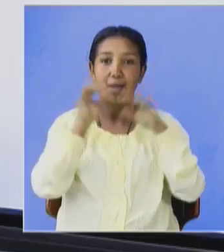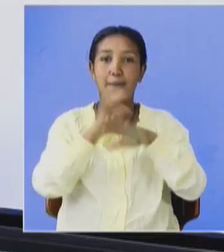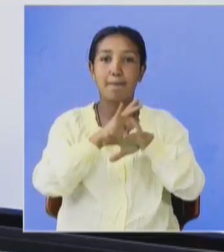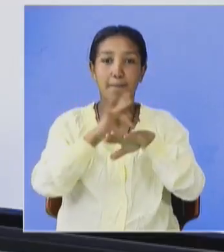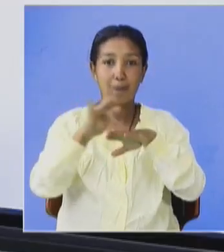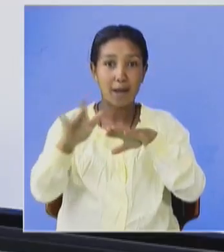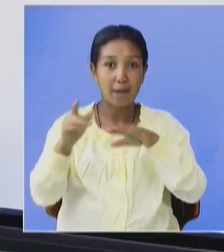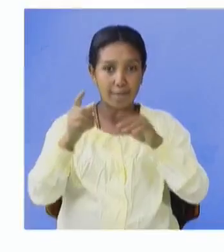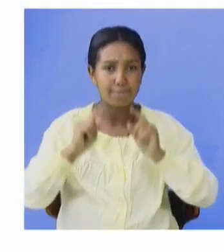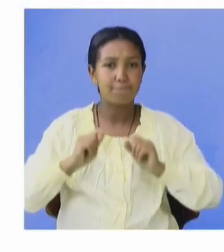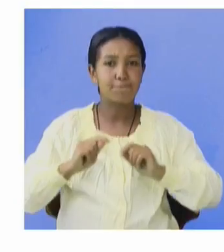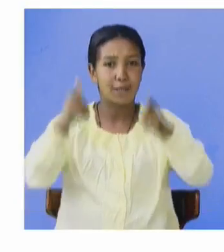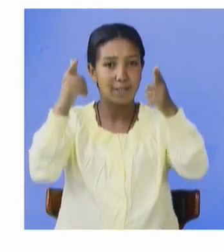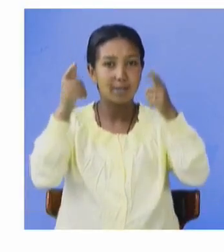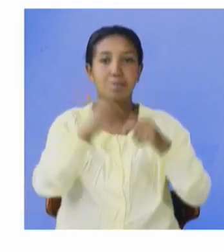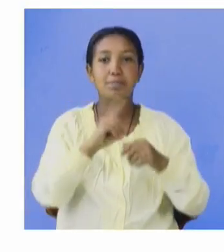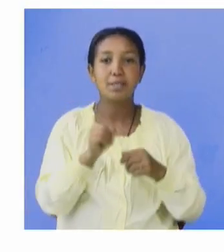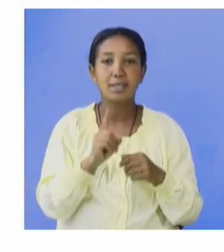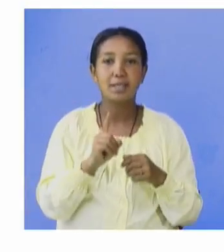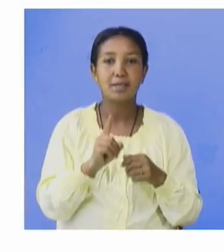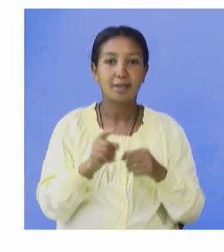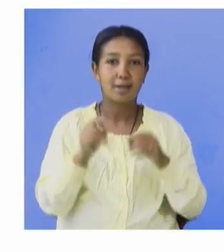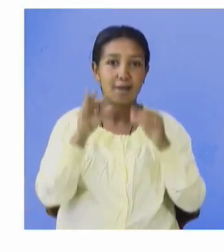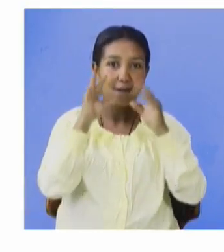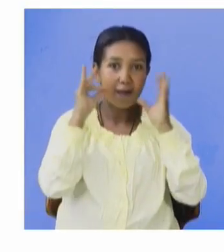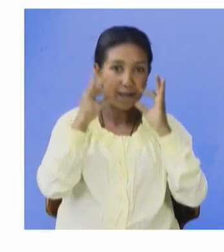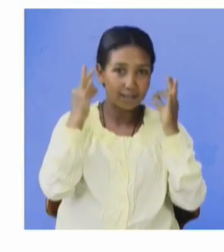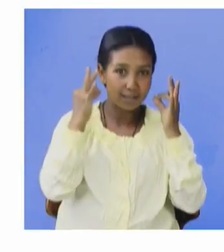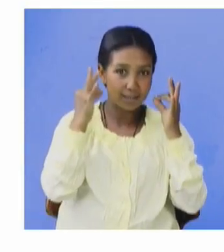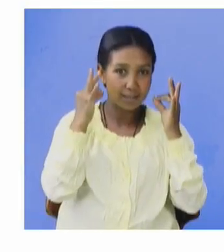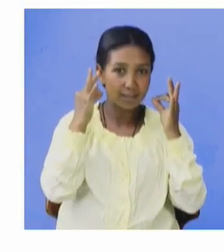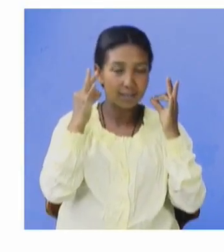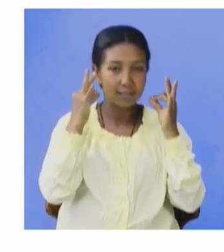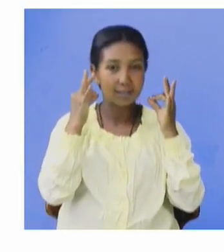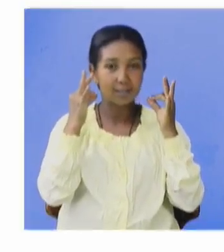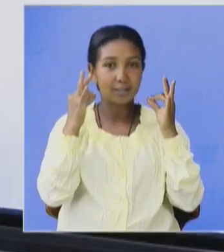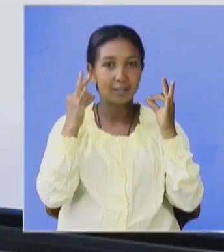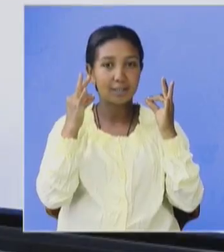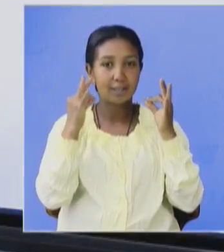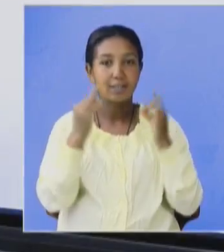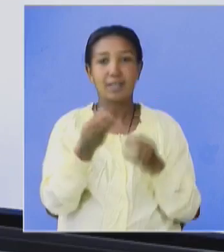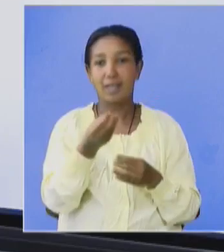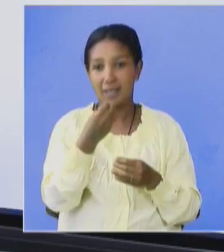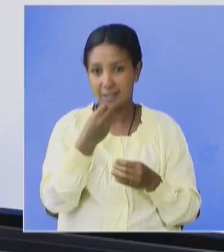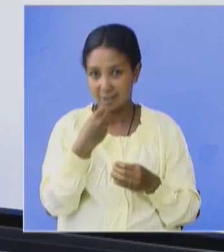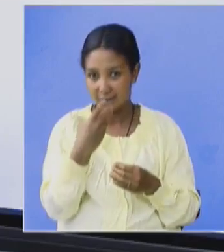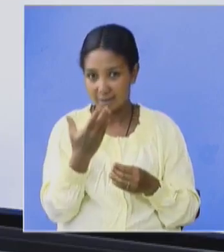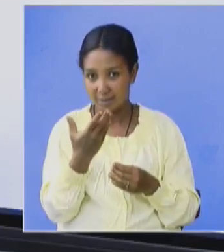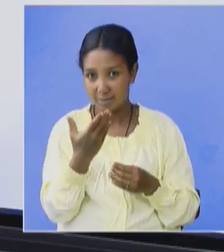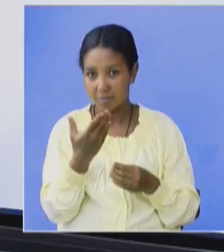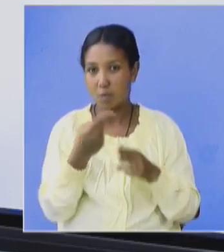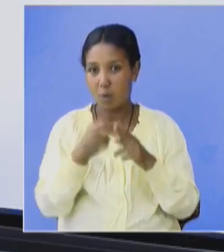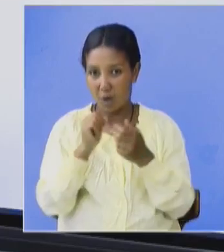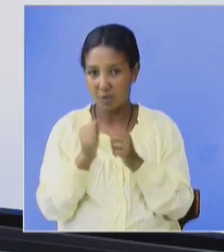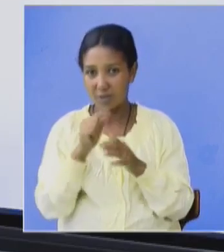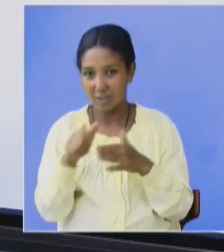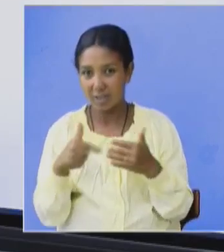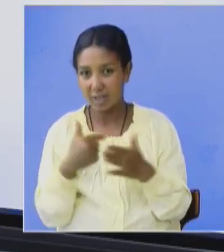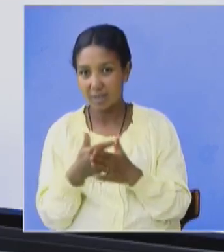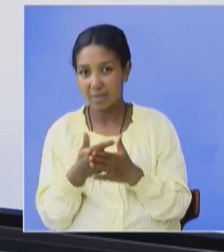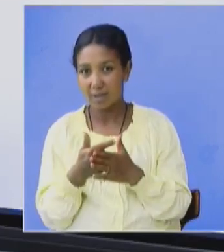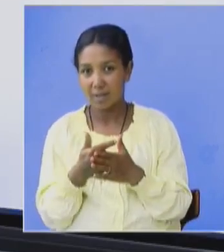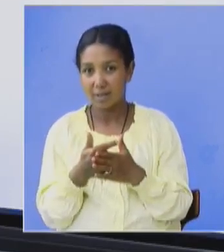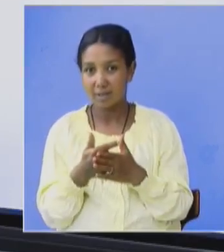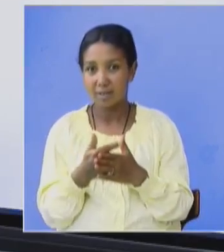run fast. Here is cat. It's called also it as pronoun. So here is